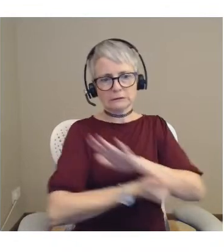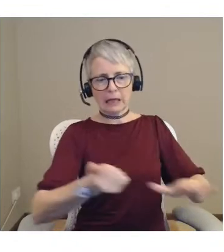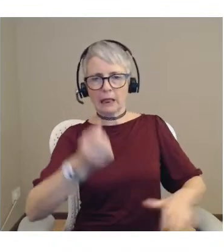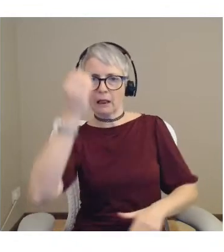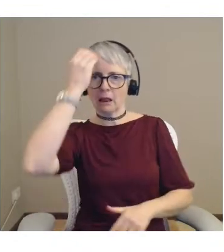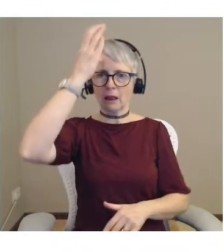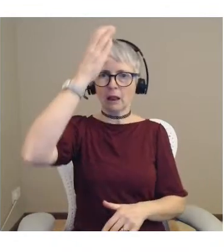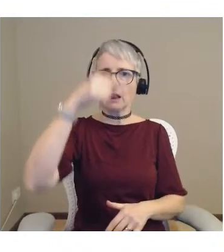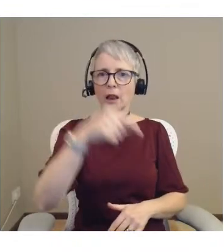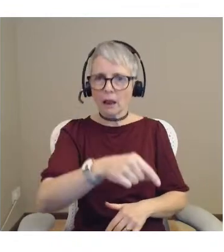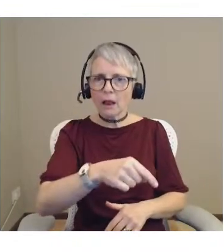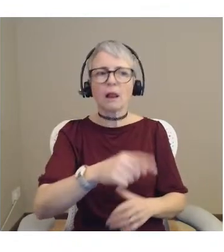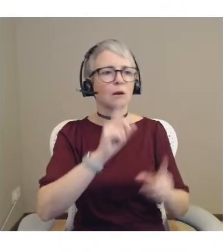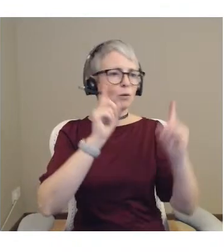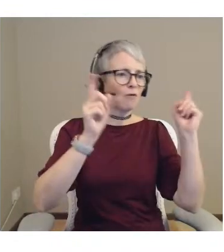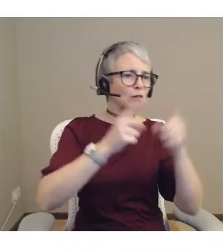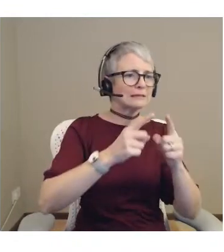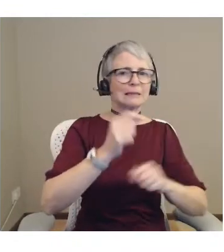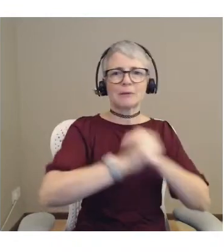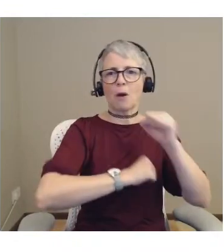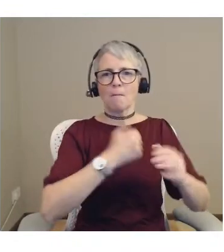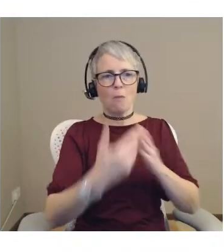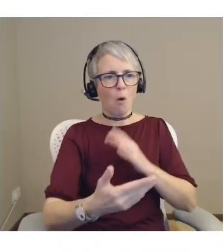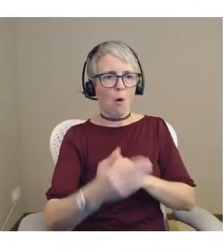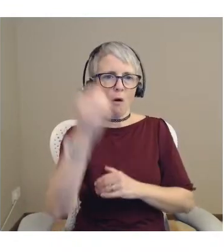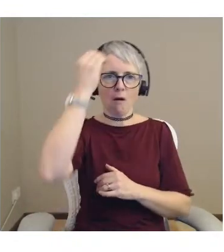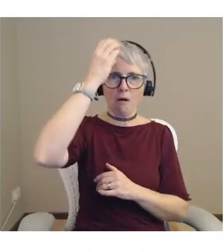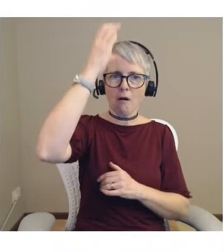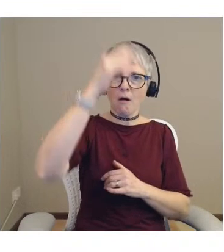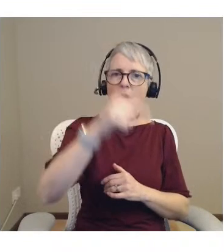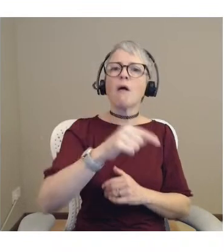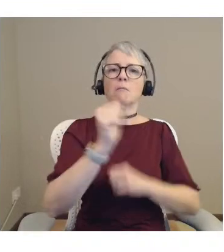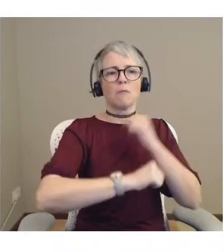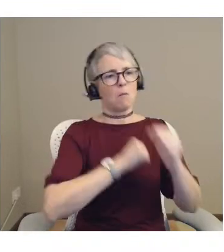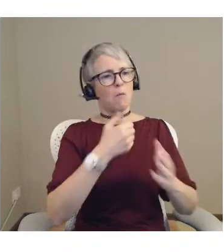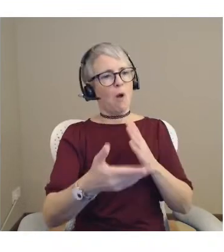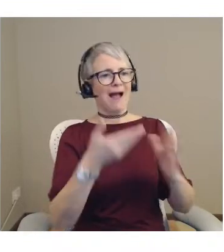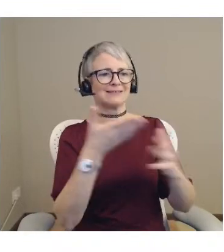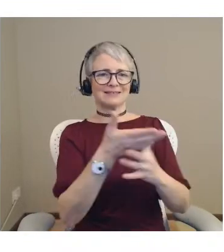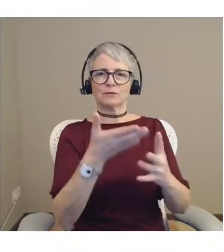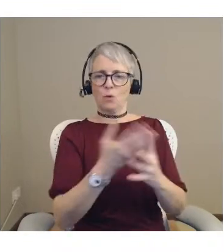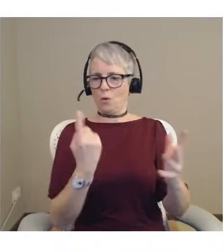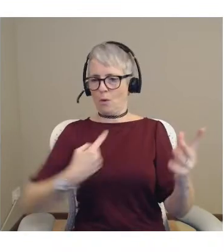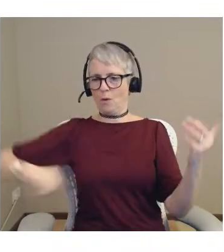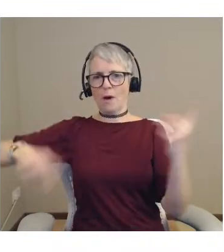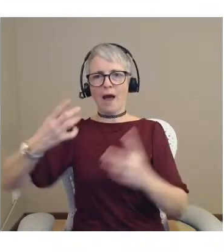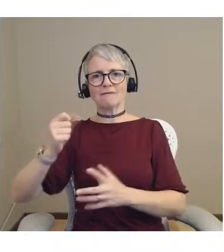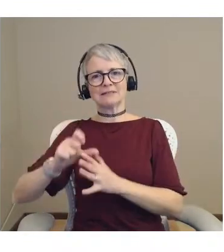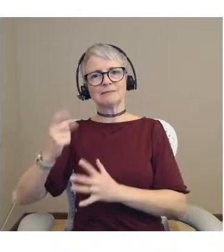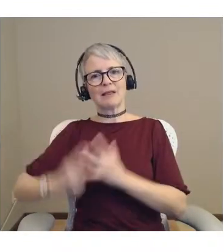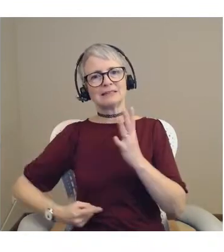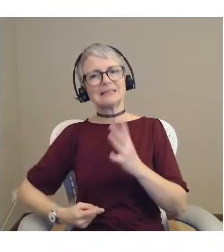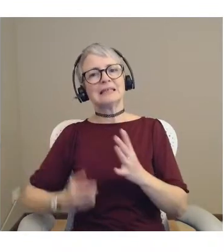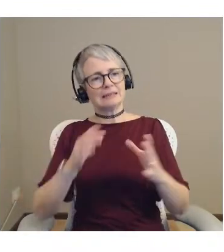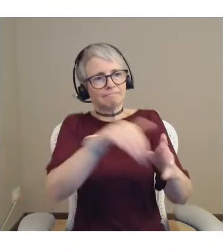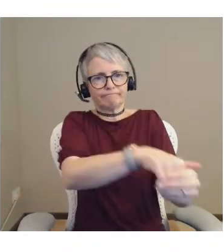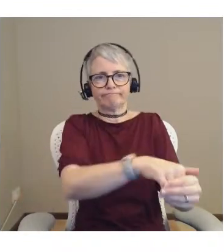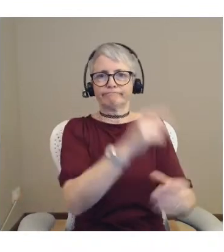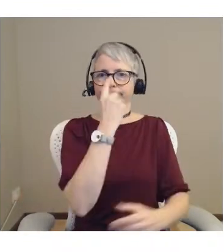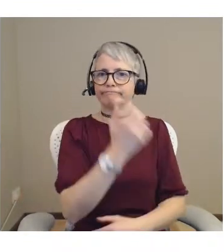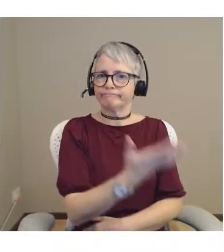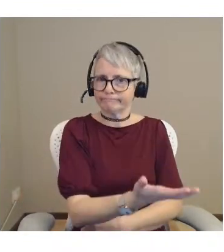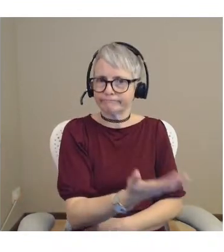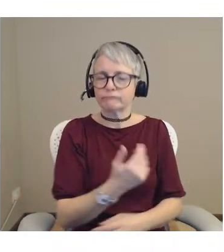make education more accessible to students with disabilities. This is also applied in access